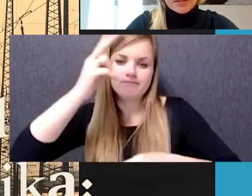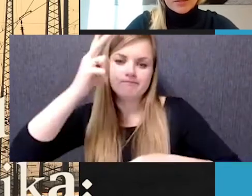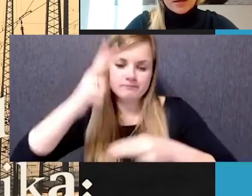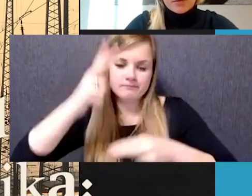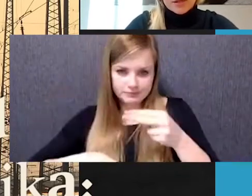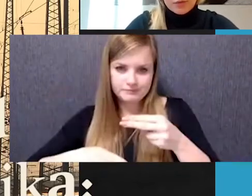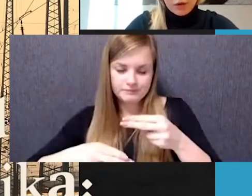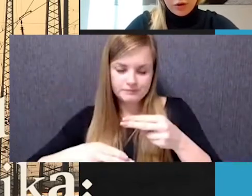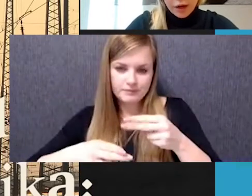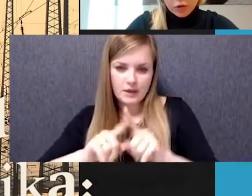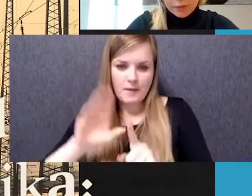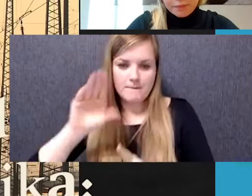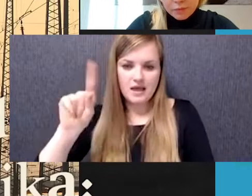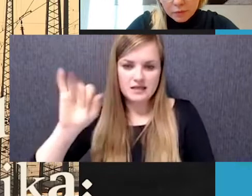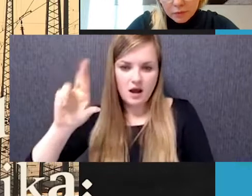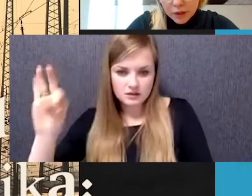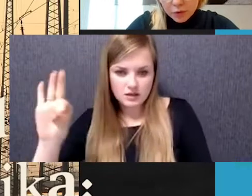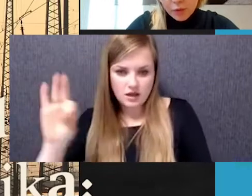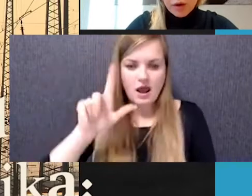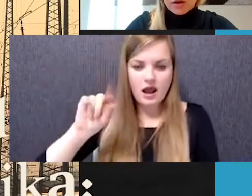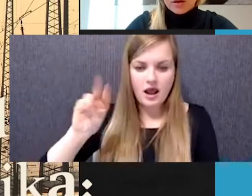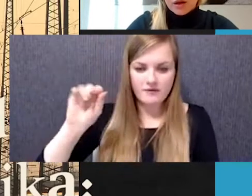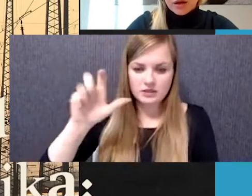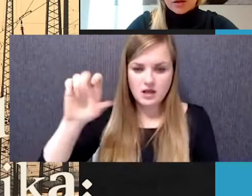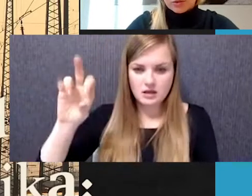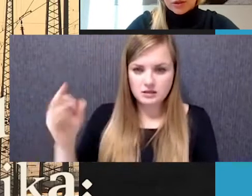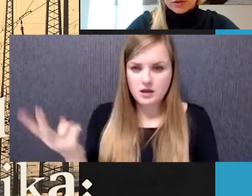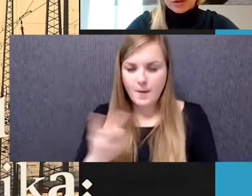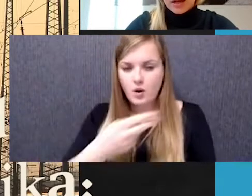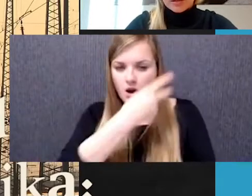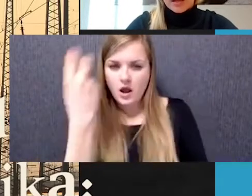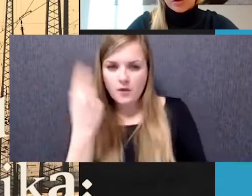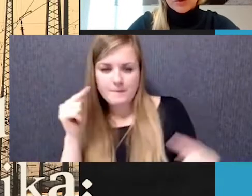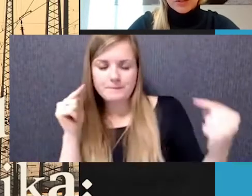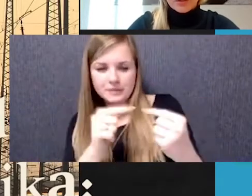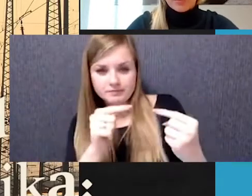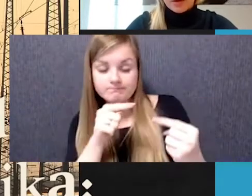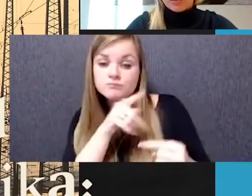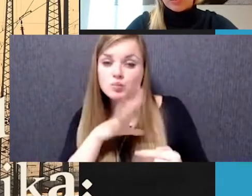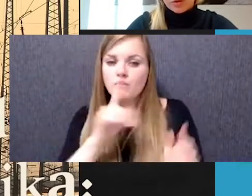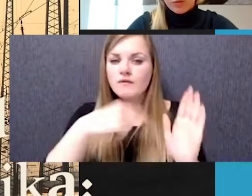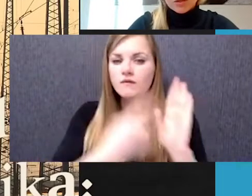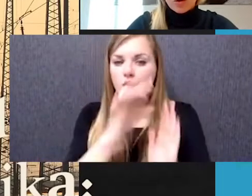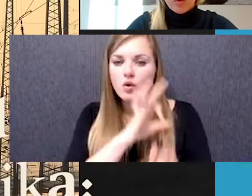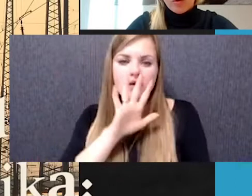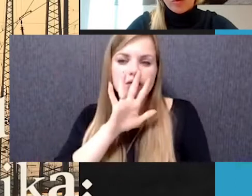January the 16th, Beizaras and Levickas against Lithuania,